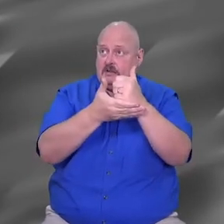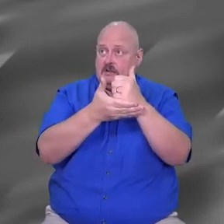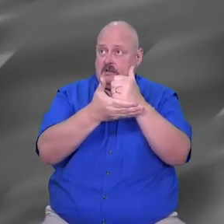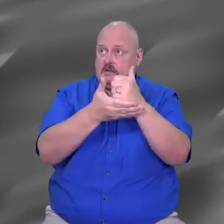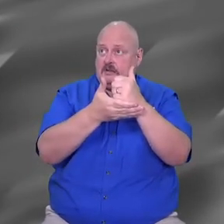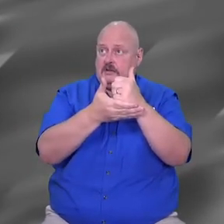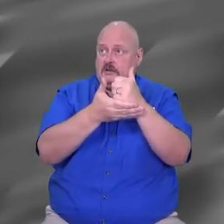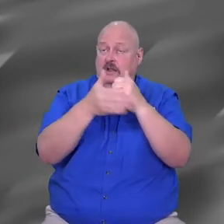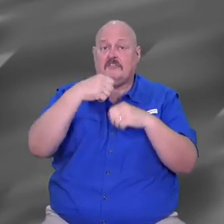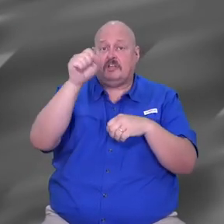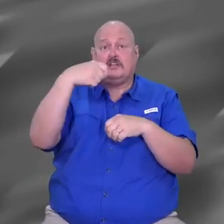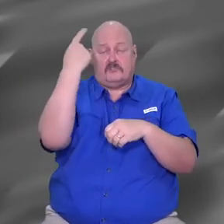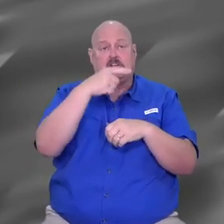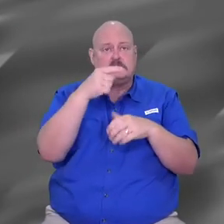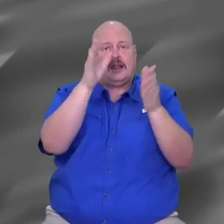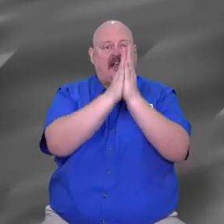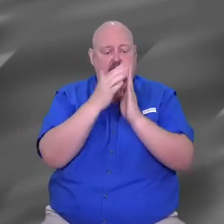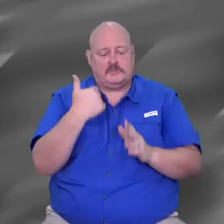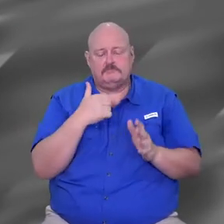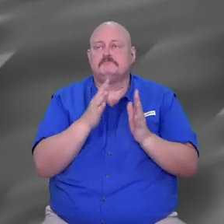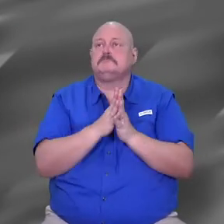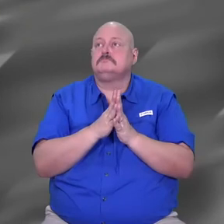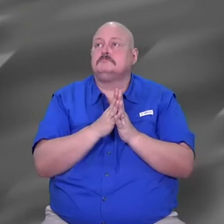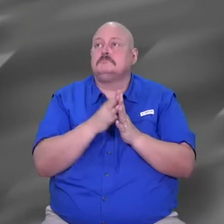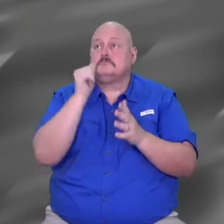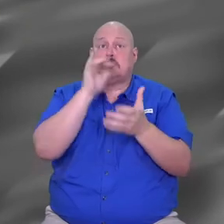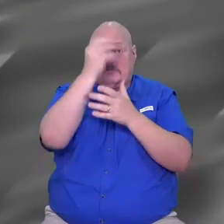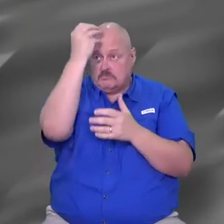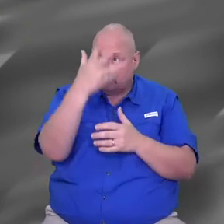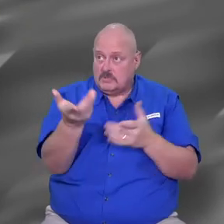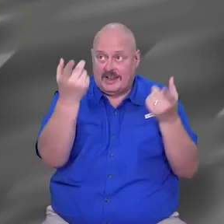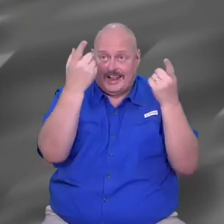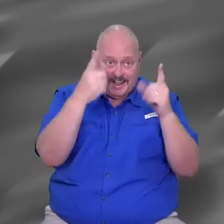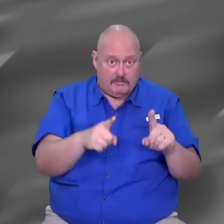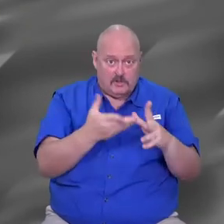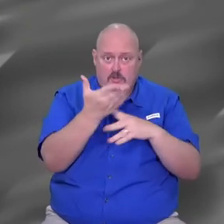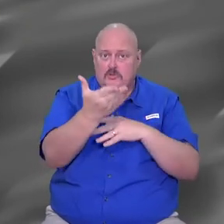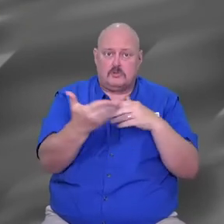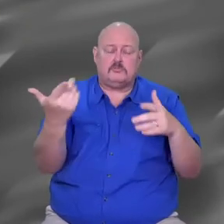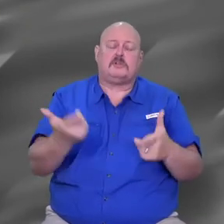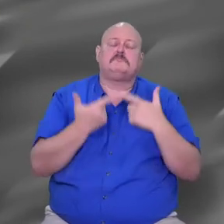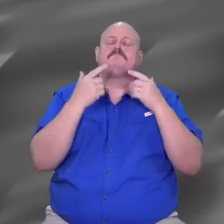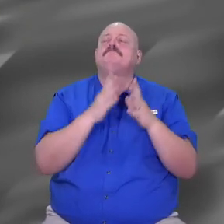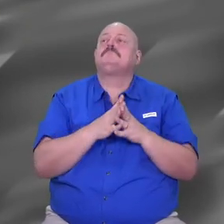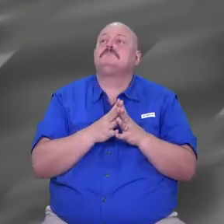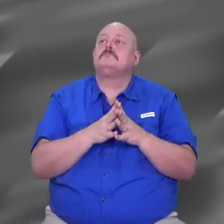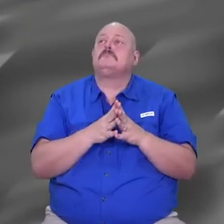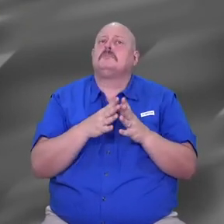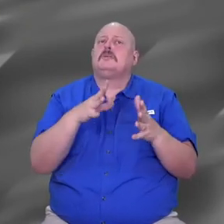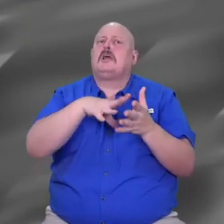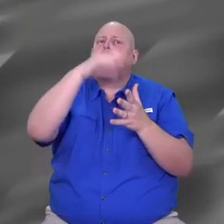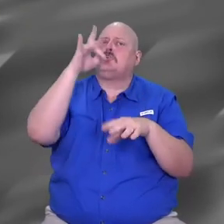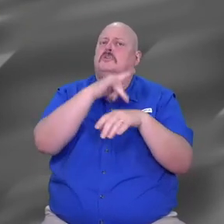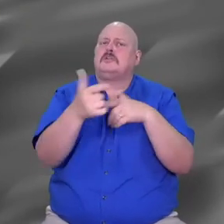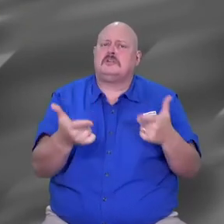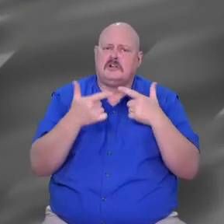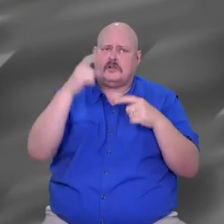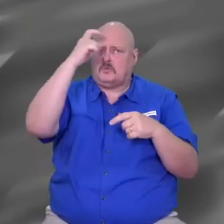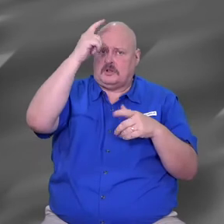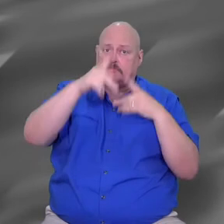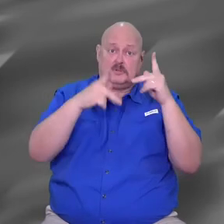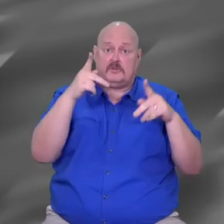face. They're going to ask me. My wife will testify, it's happened throughout my entire life. But I learned early in life from wiser